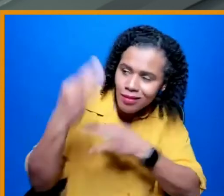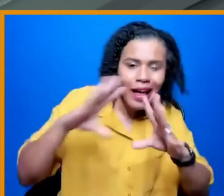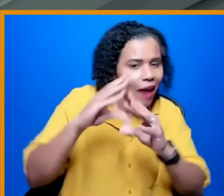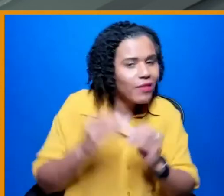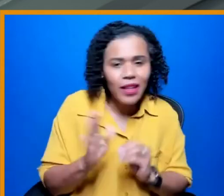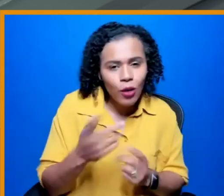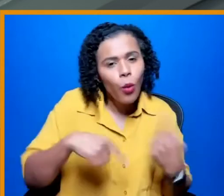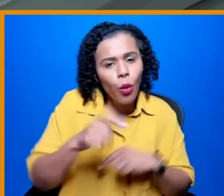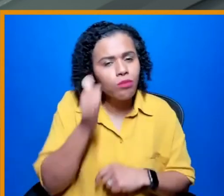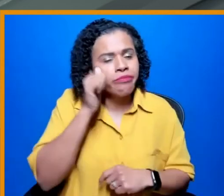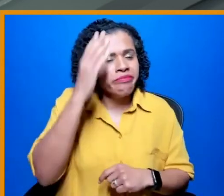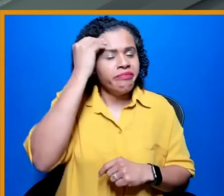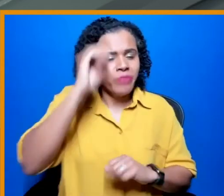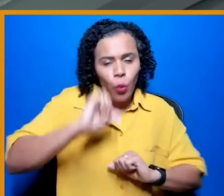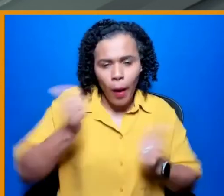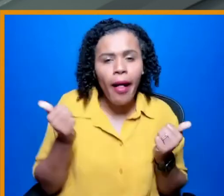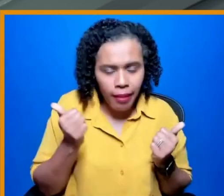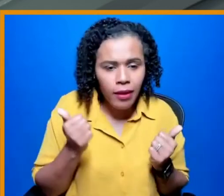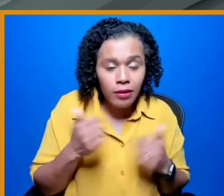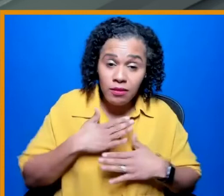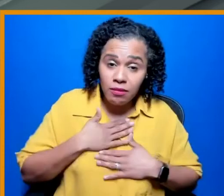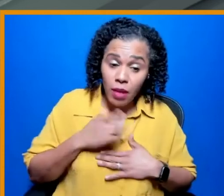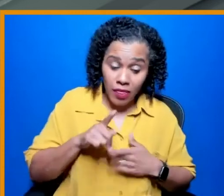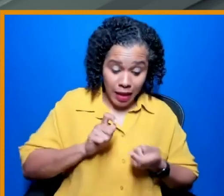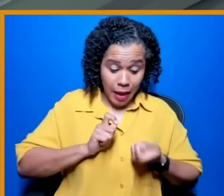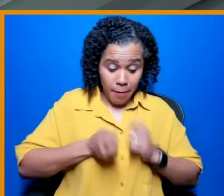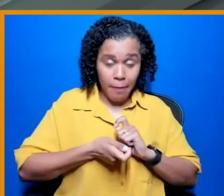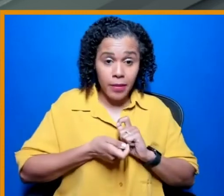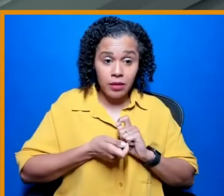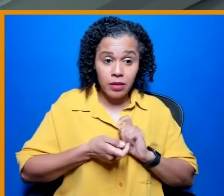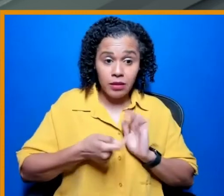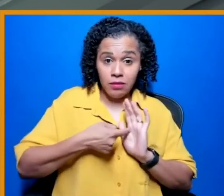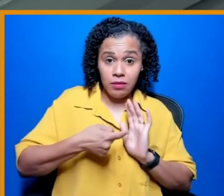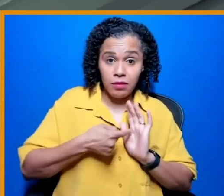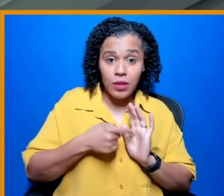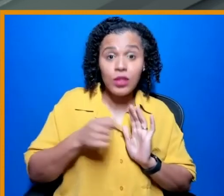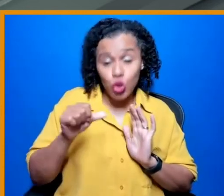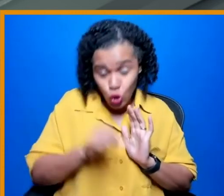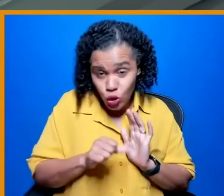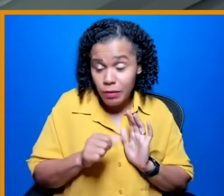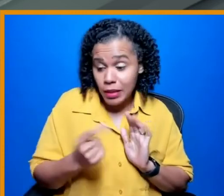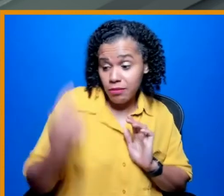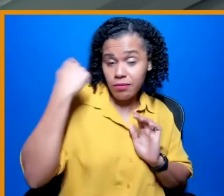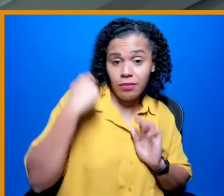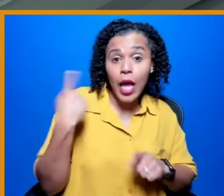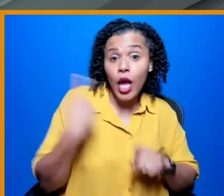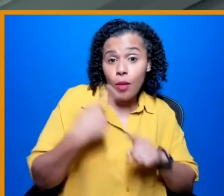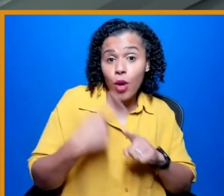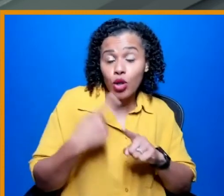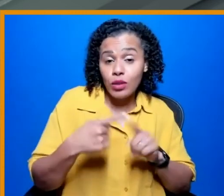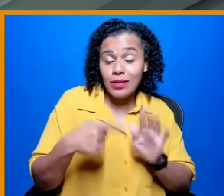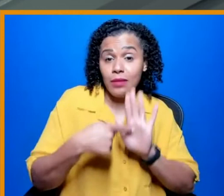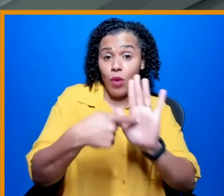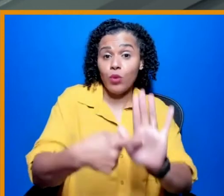it. But this amendment actually started its life as an emergency motion to deal with Partygate.